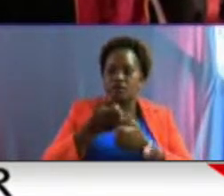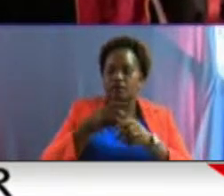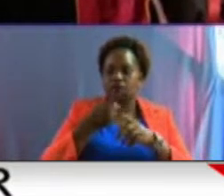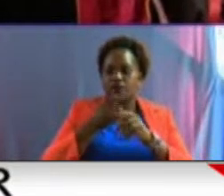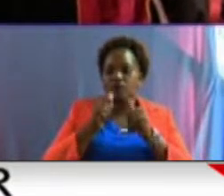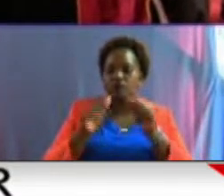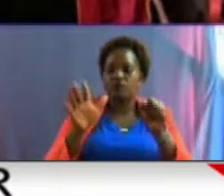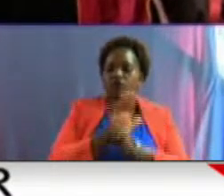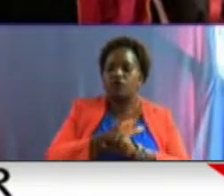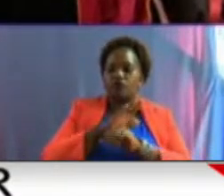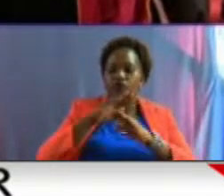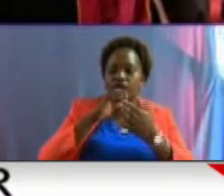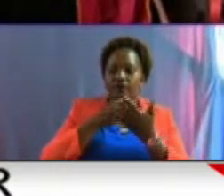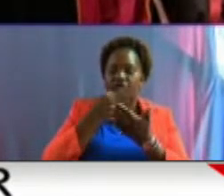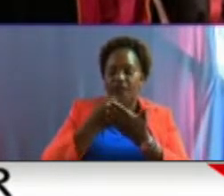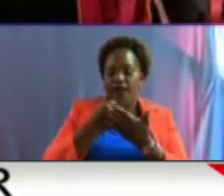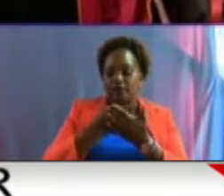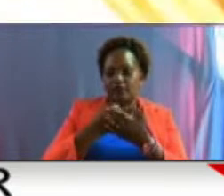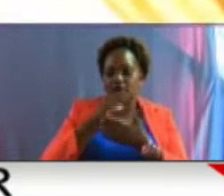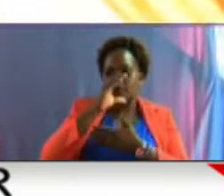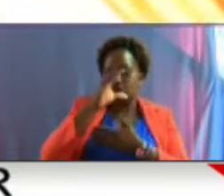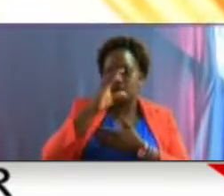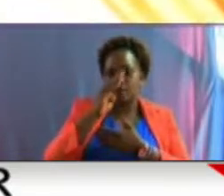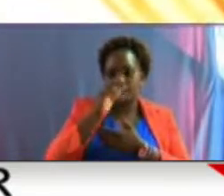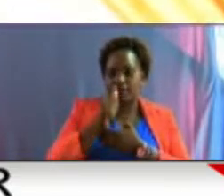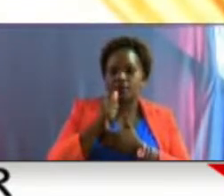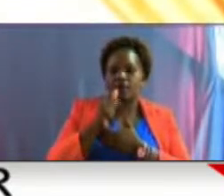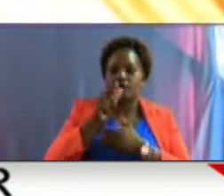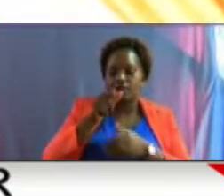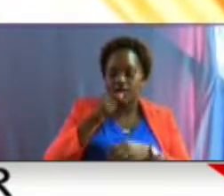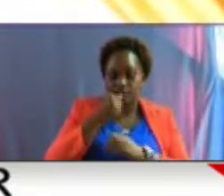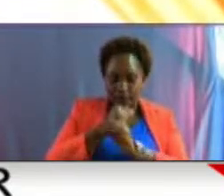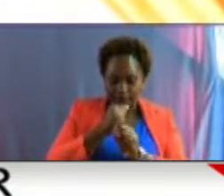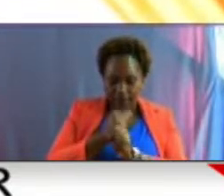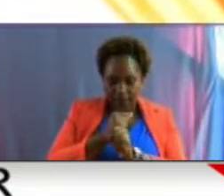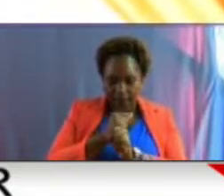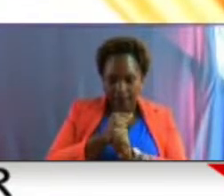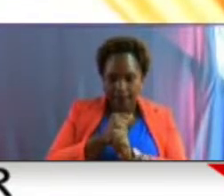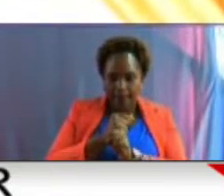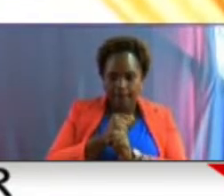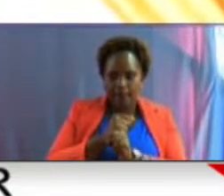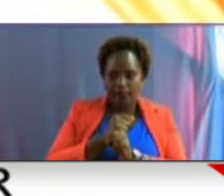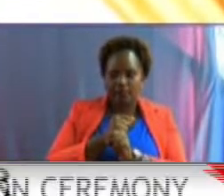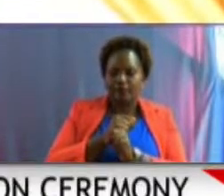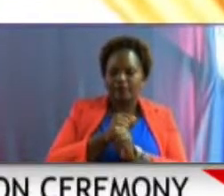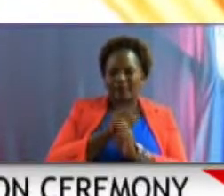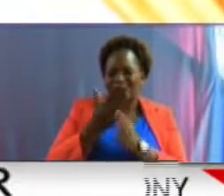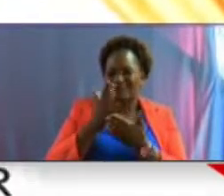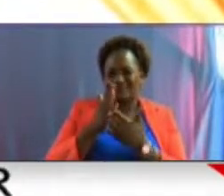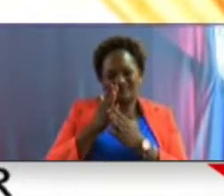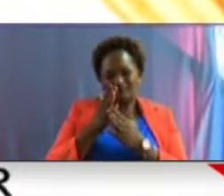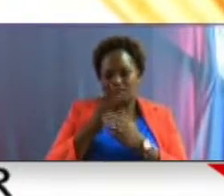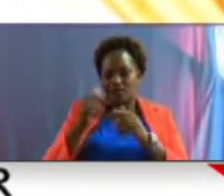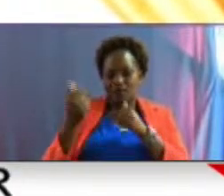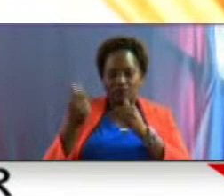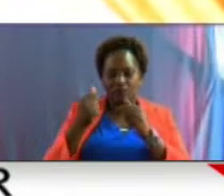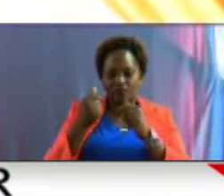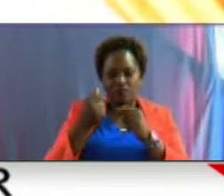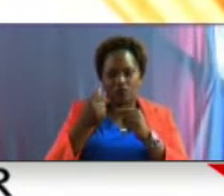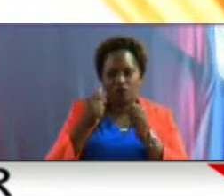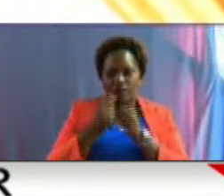fully fund the CBA. This has caused a bit of disquiet among our staff.